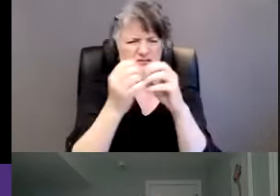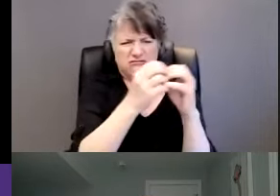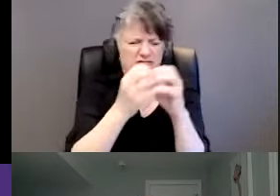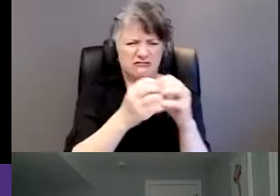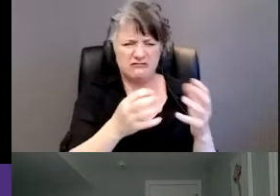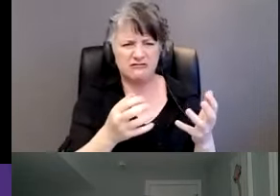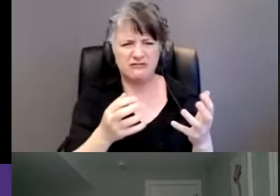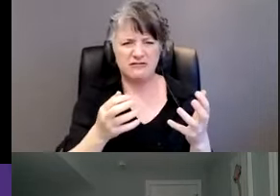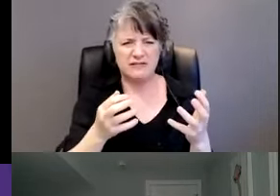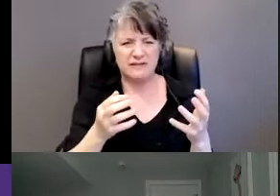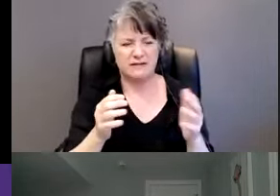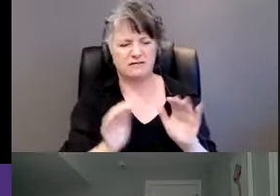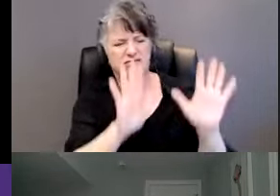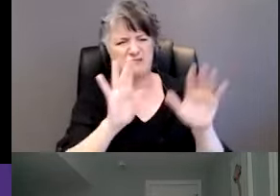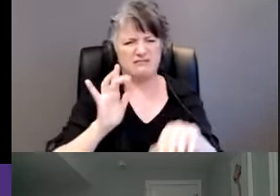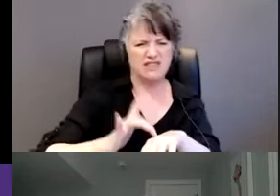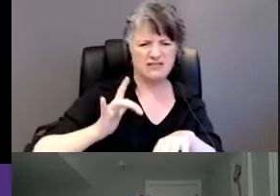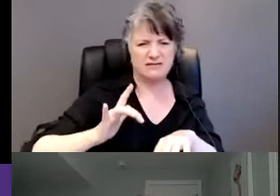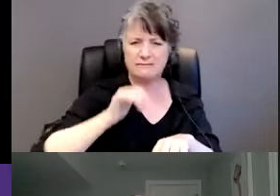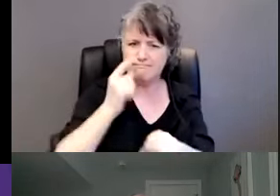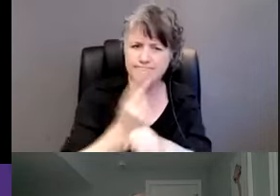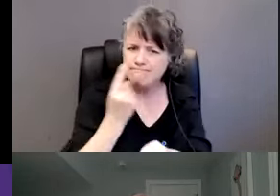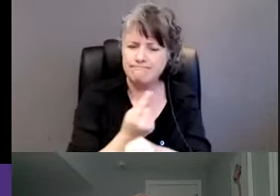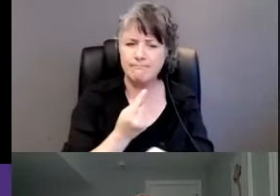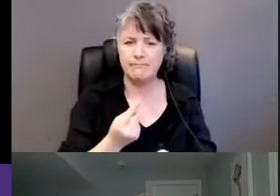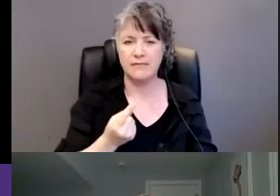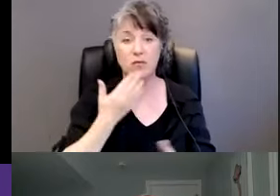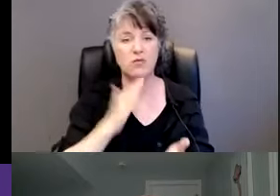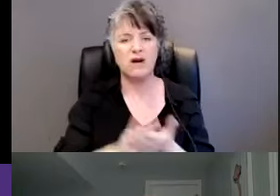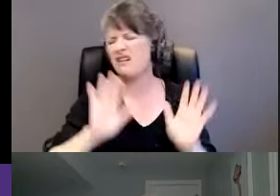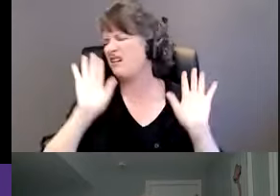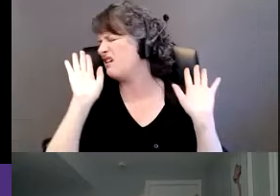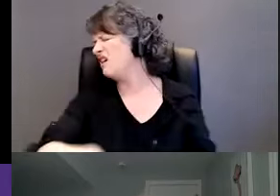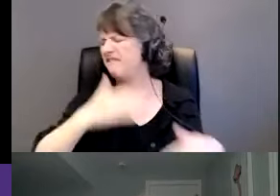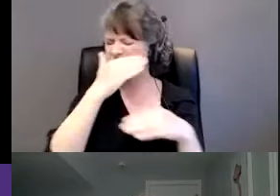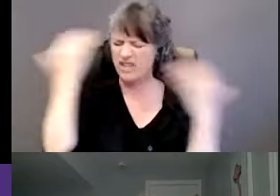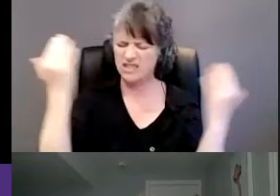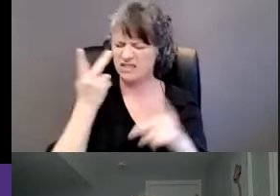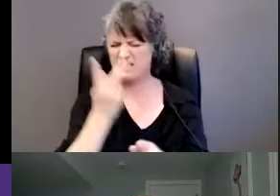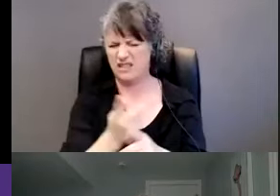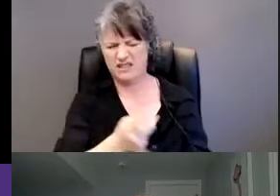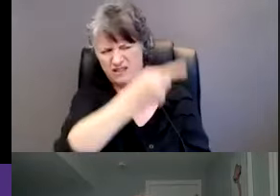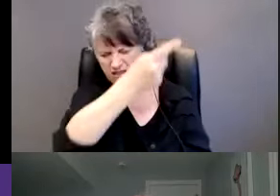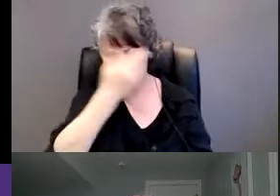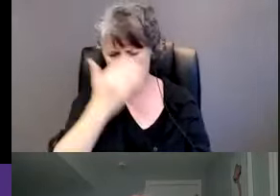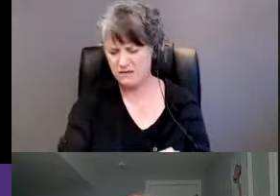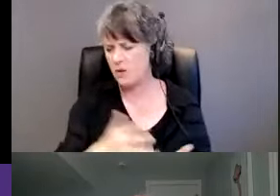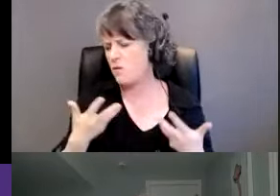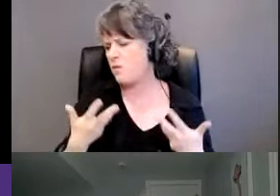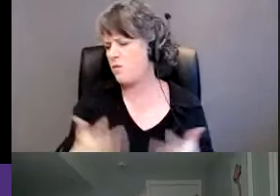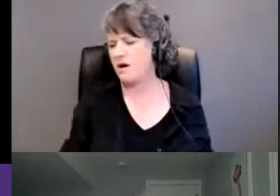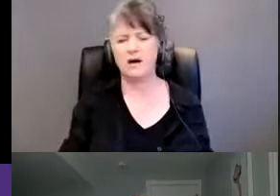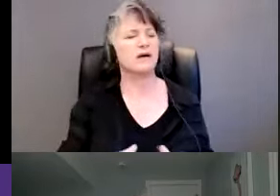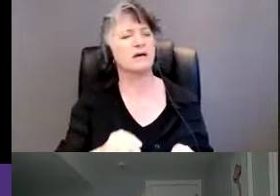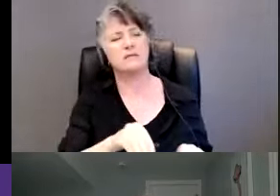another. Mrs. Smith expressed concerns that she was done caring for her husband and stated that she no longer wished to live with